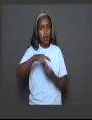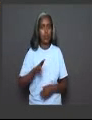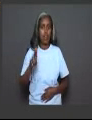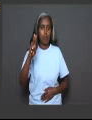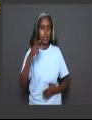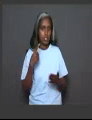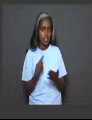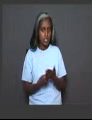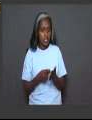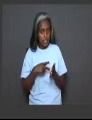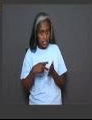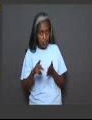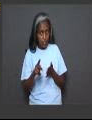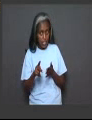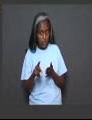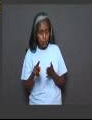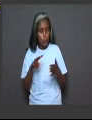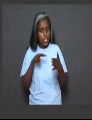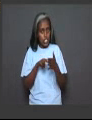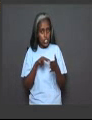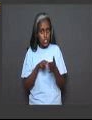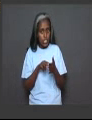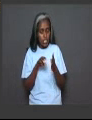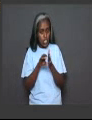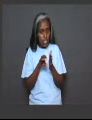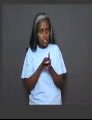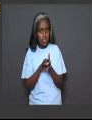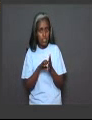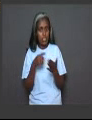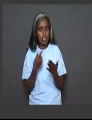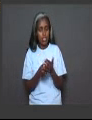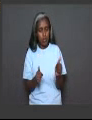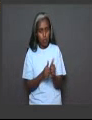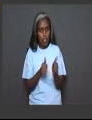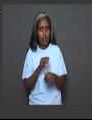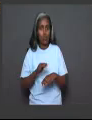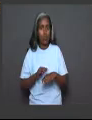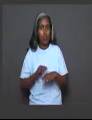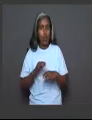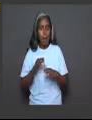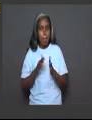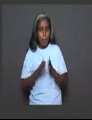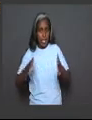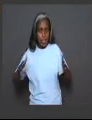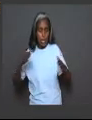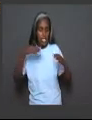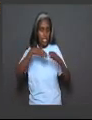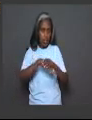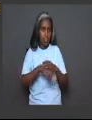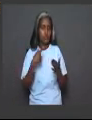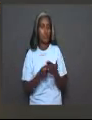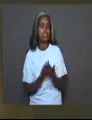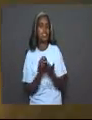This is the fare to be charged in order to maximize revenue in this